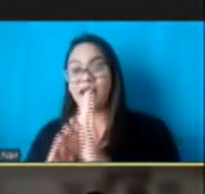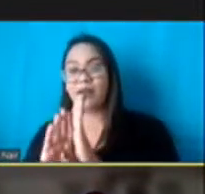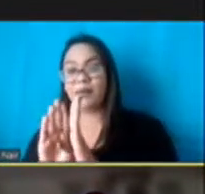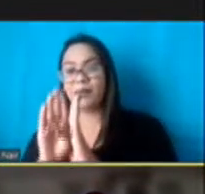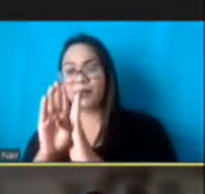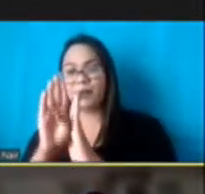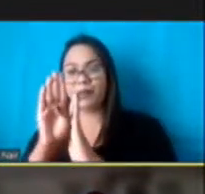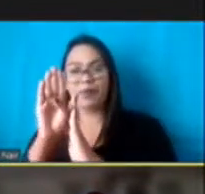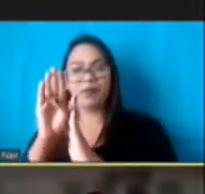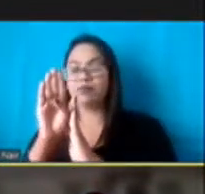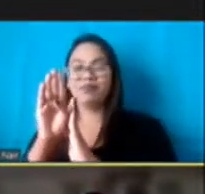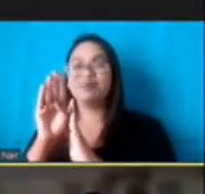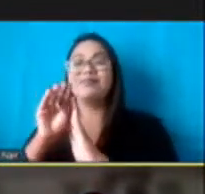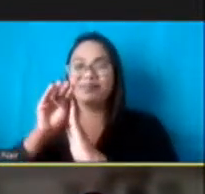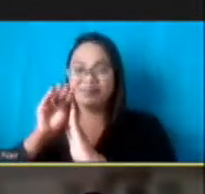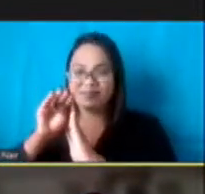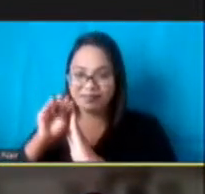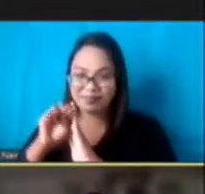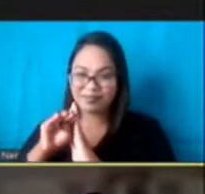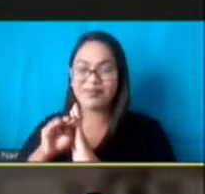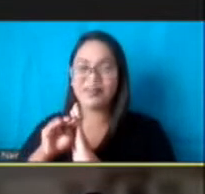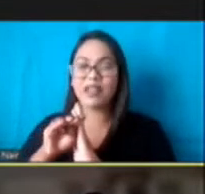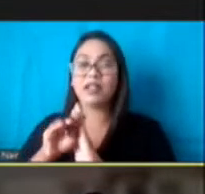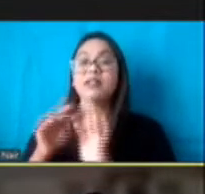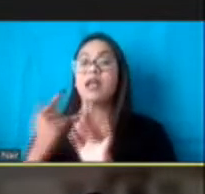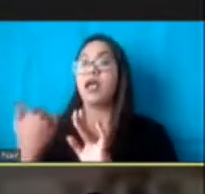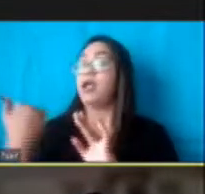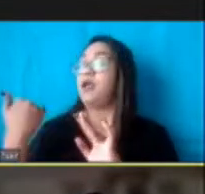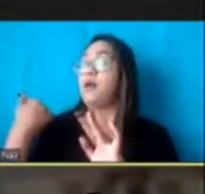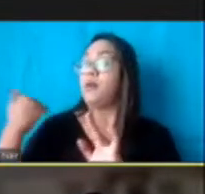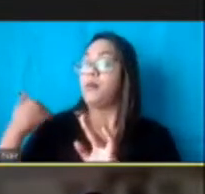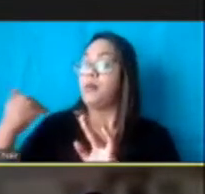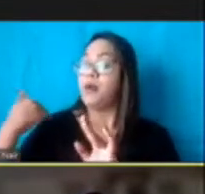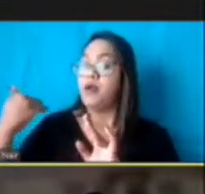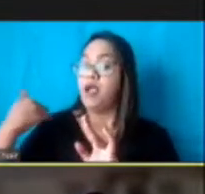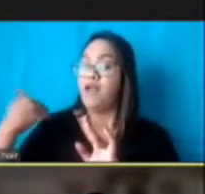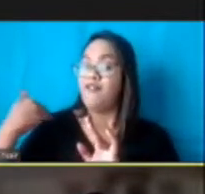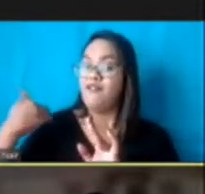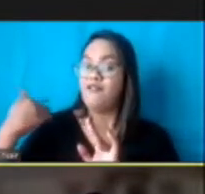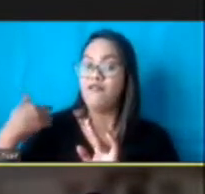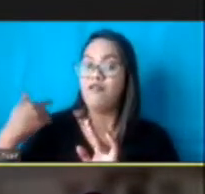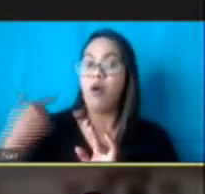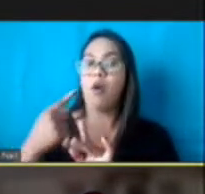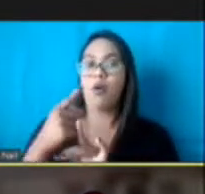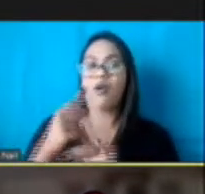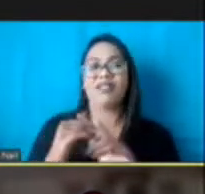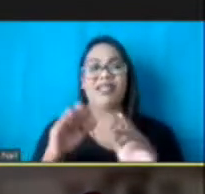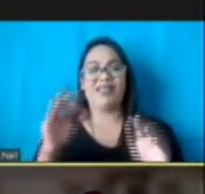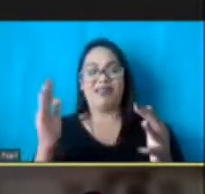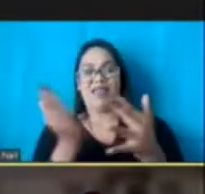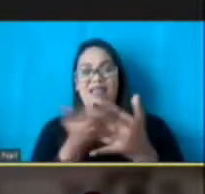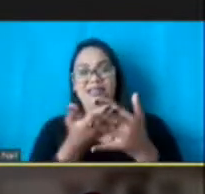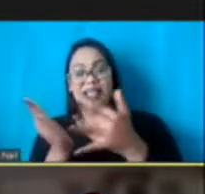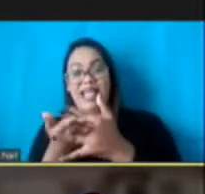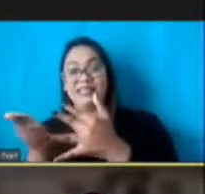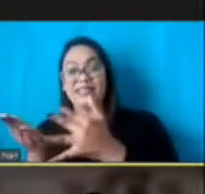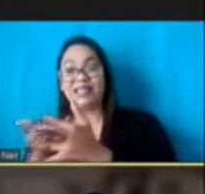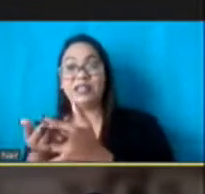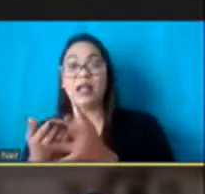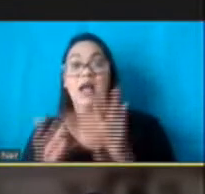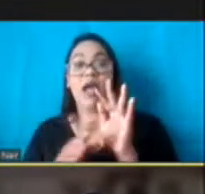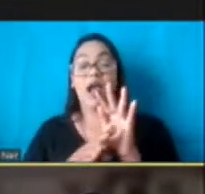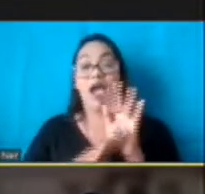rate in Gauteng as the Delta wave, but admissions are peaking at a much lower rate, and deaths, while increasing